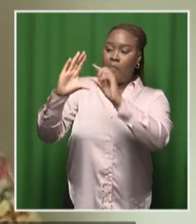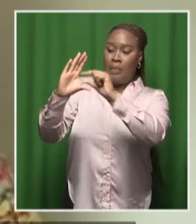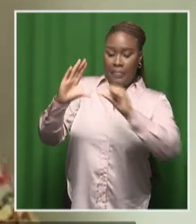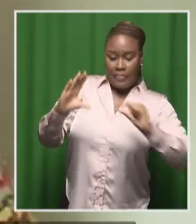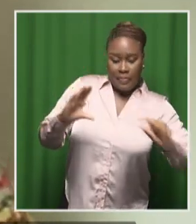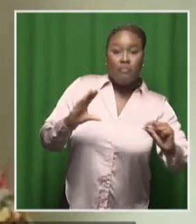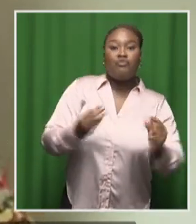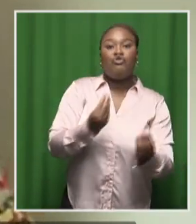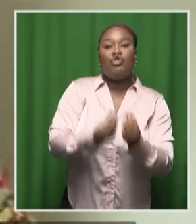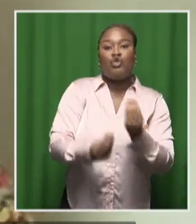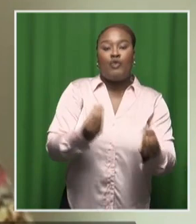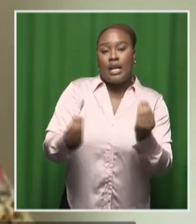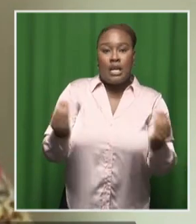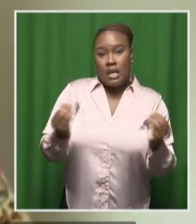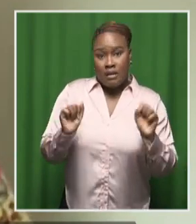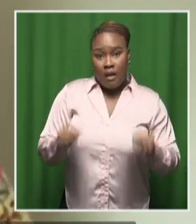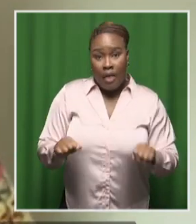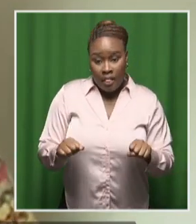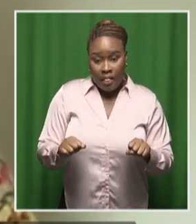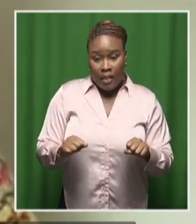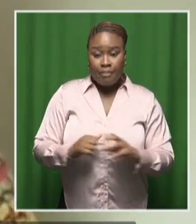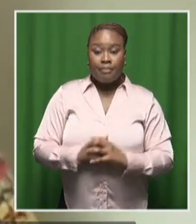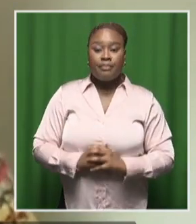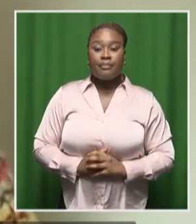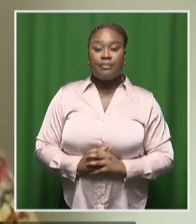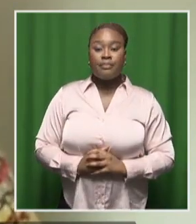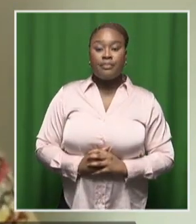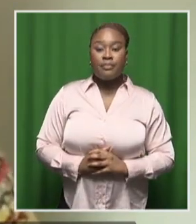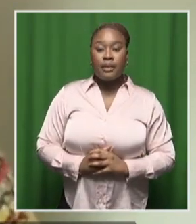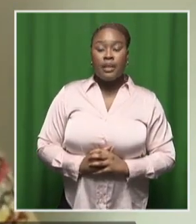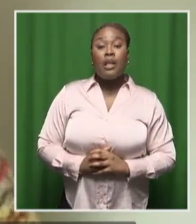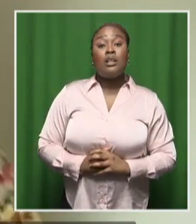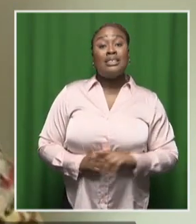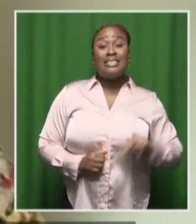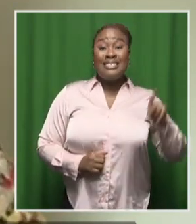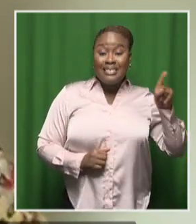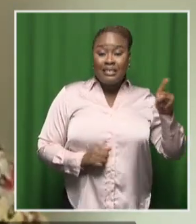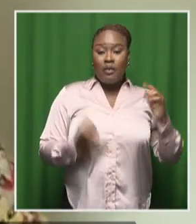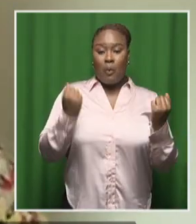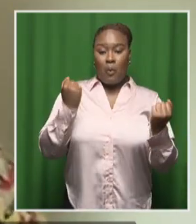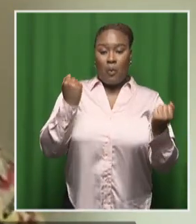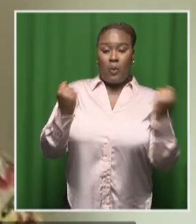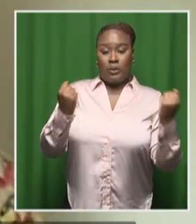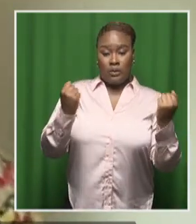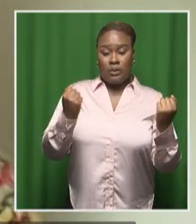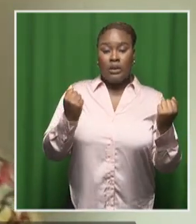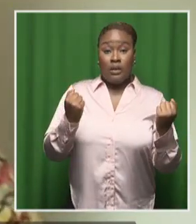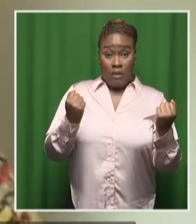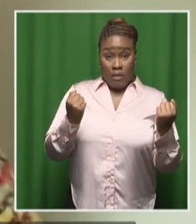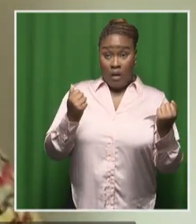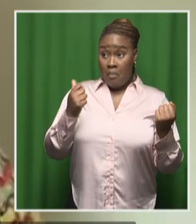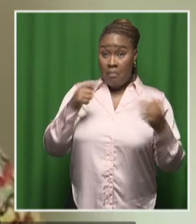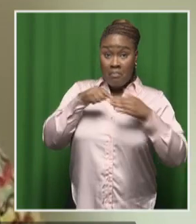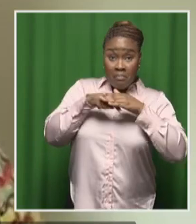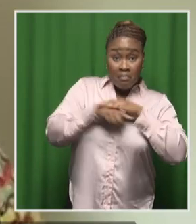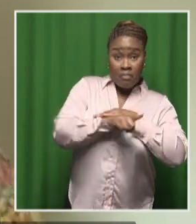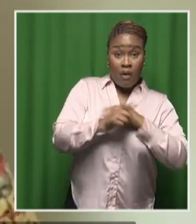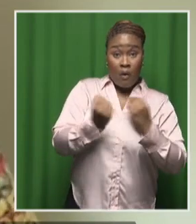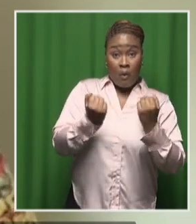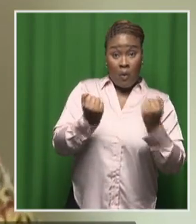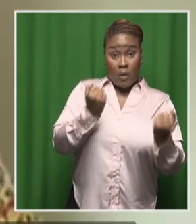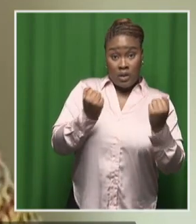child. In addition to that, the court also ensures that when you do come before the court and the court says